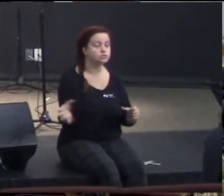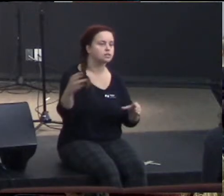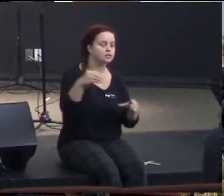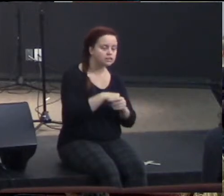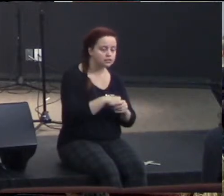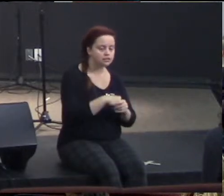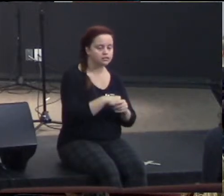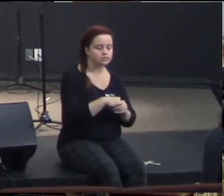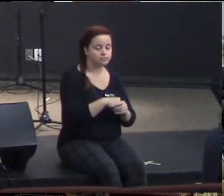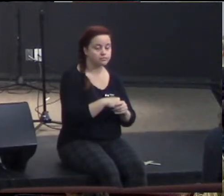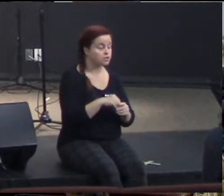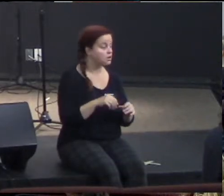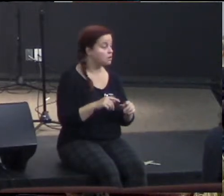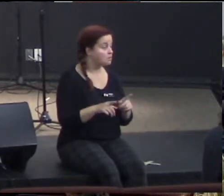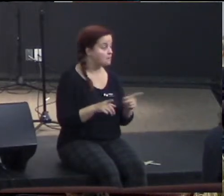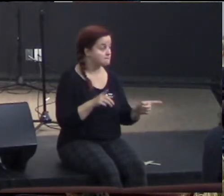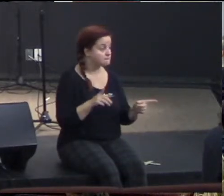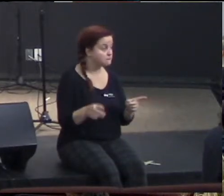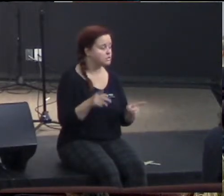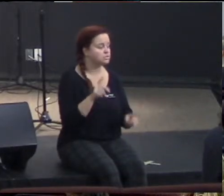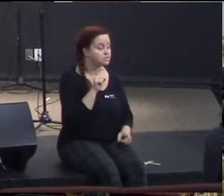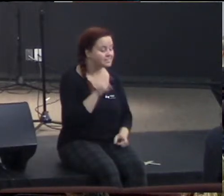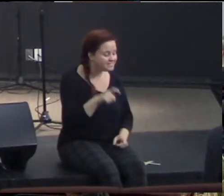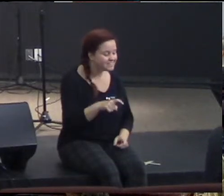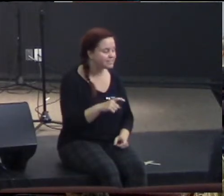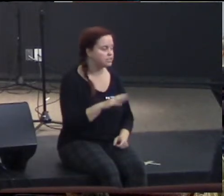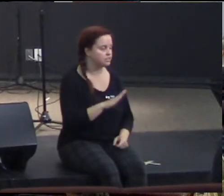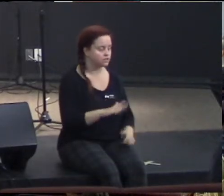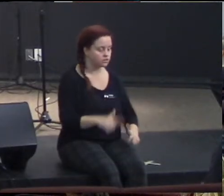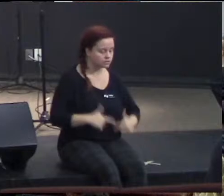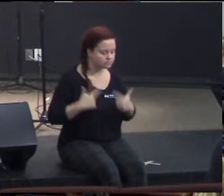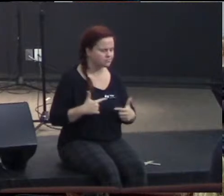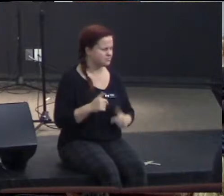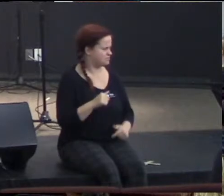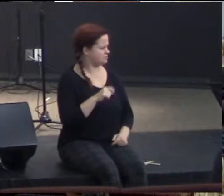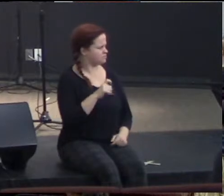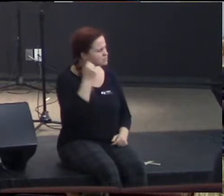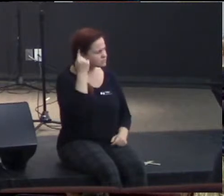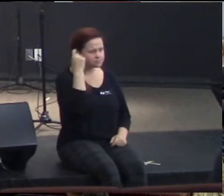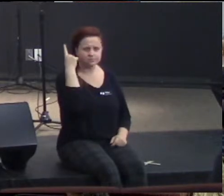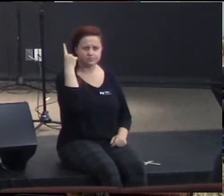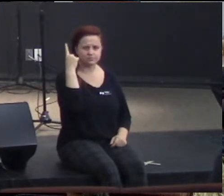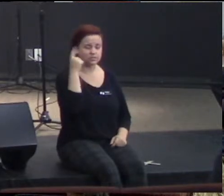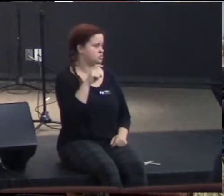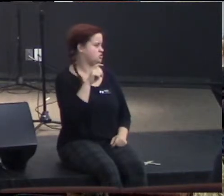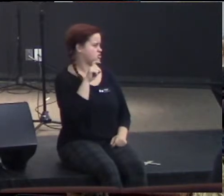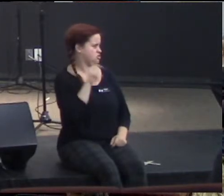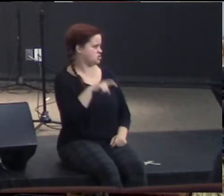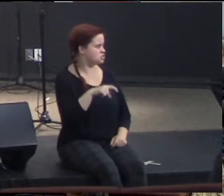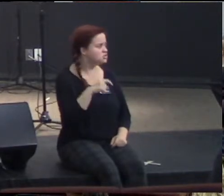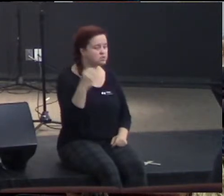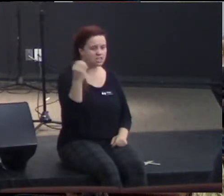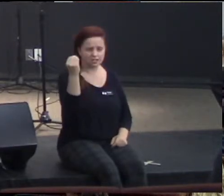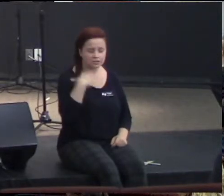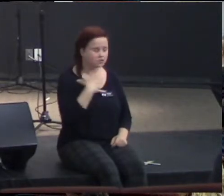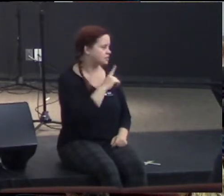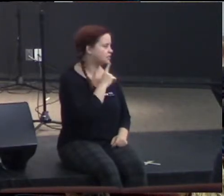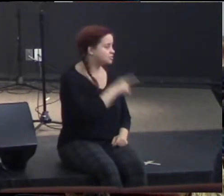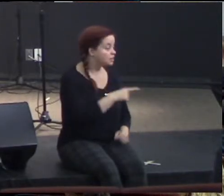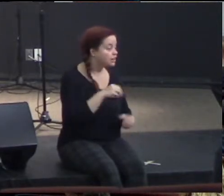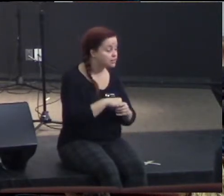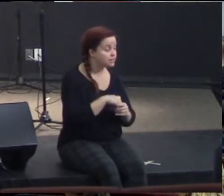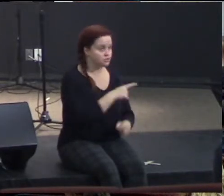and truth are necessary to have grace and truth in your life. Does that make sense? You got to have some grace and truth in